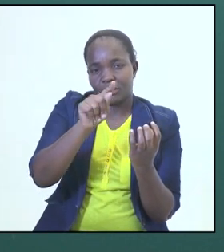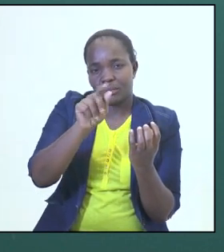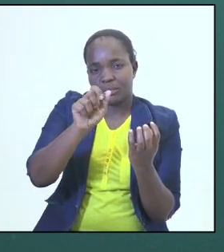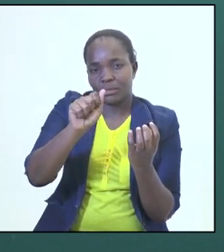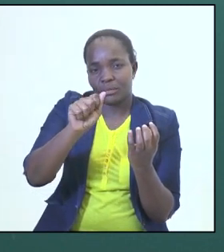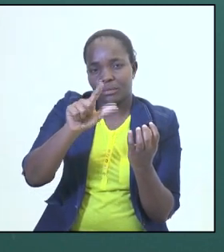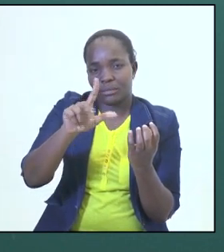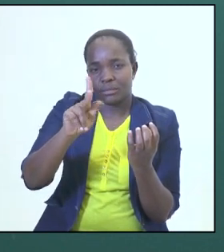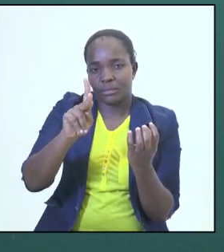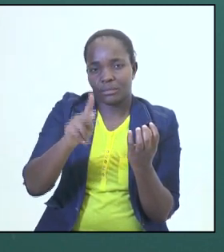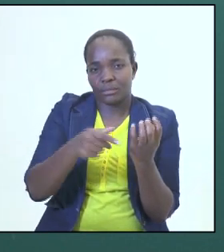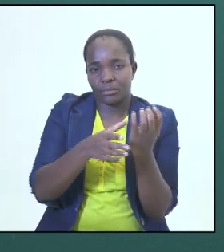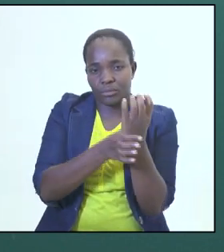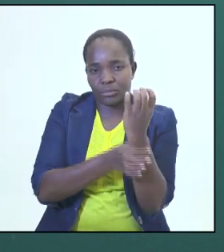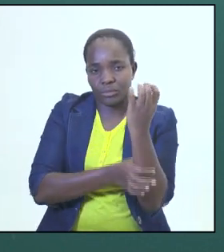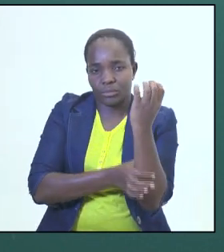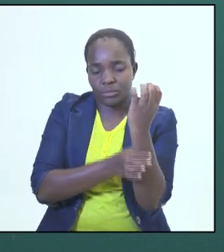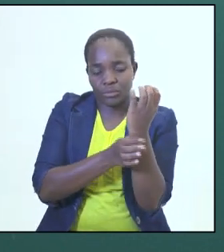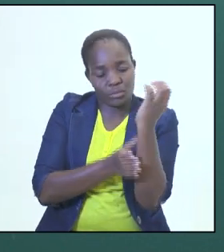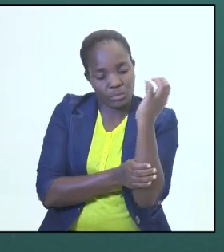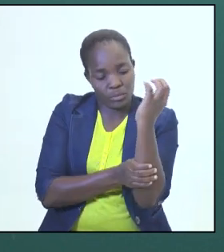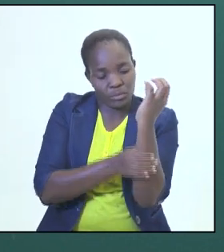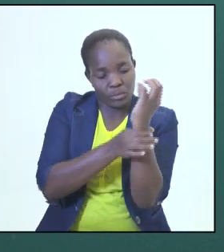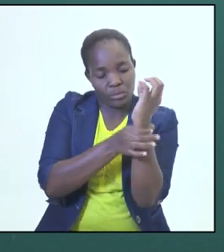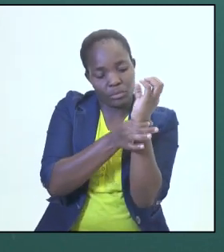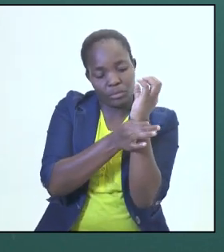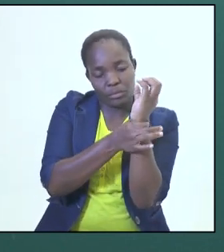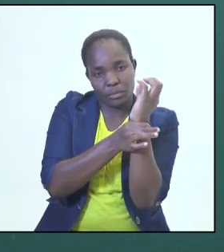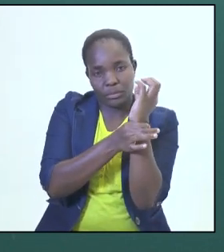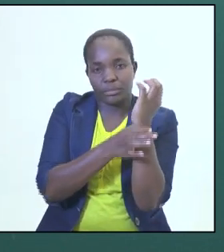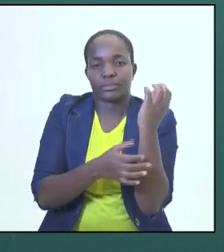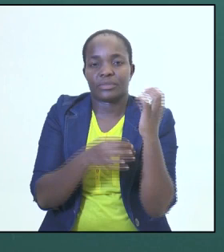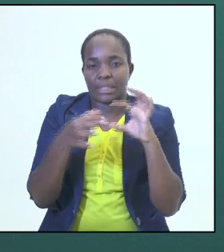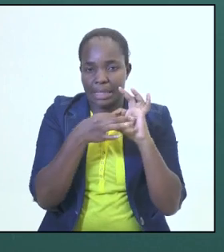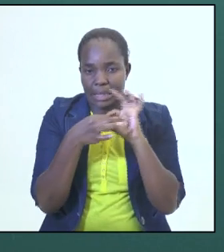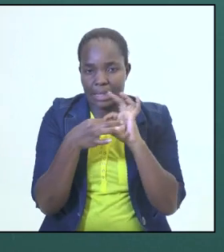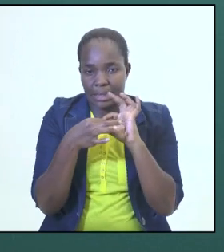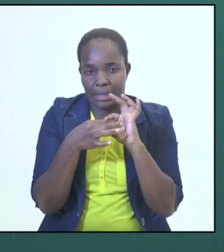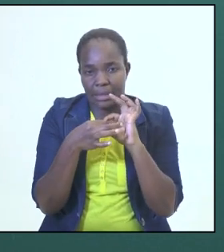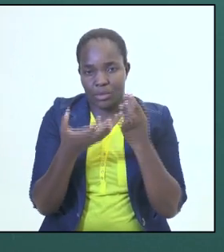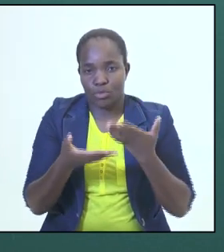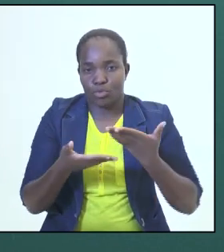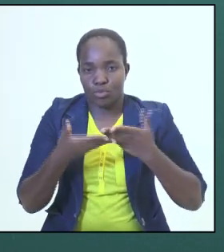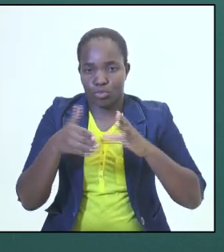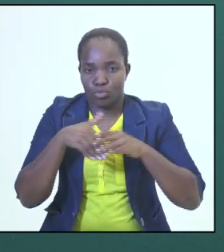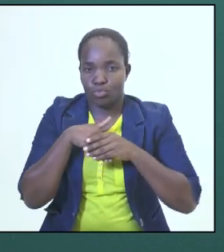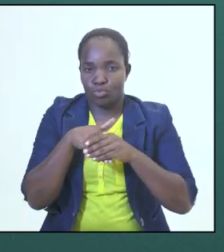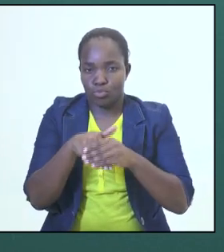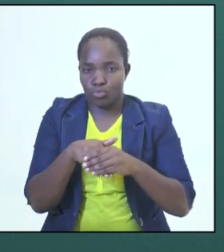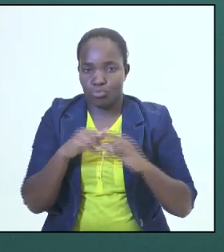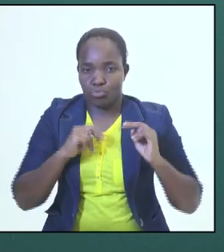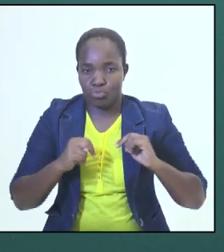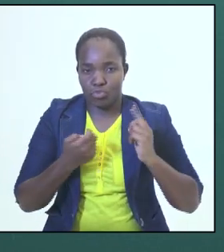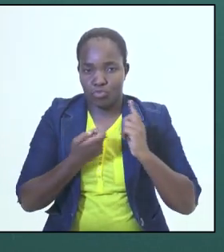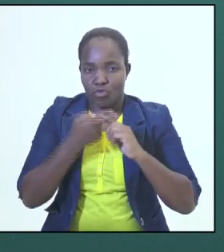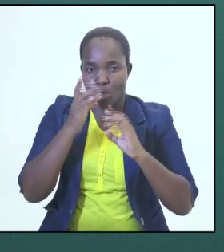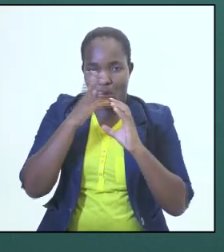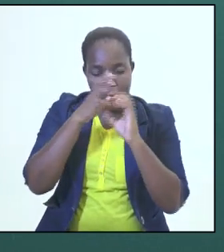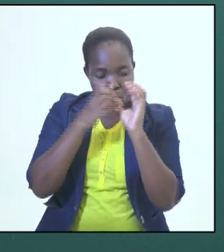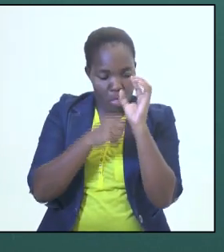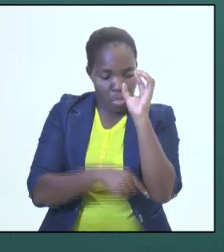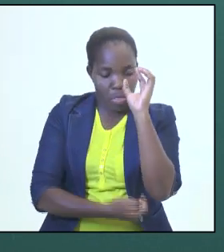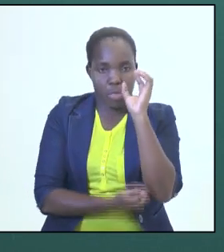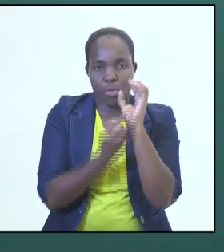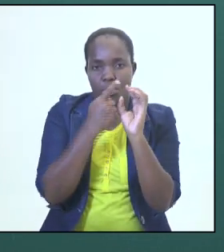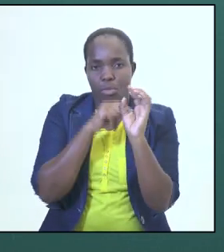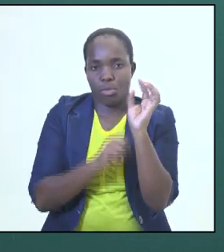the flower to the stem of the plant and serves to transport nutrients to it from other parts of the plant. At